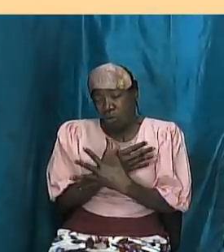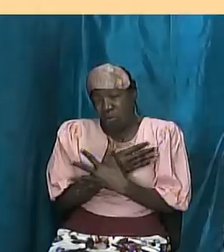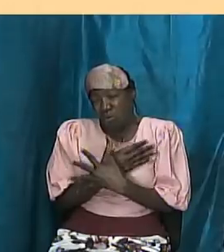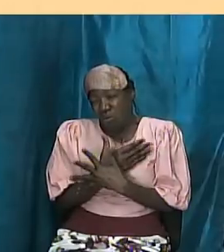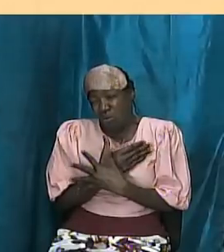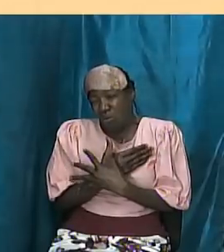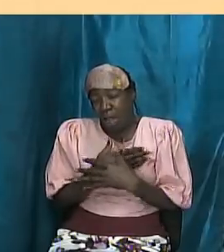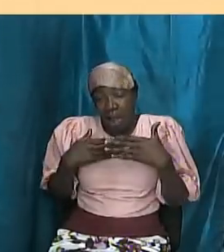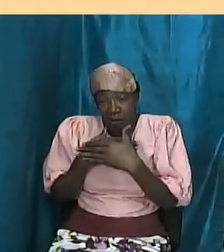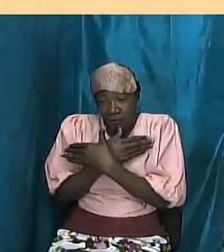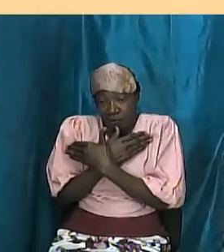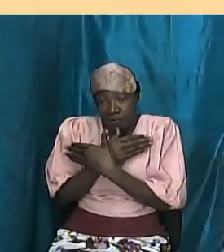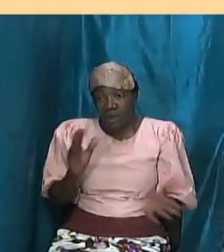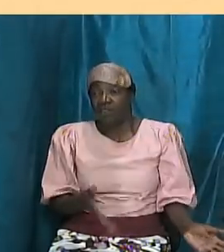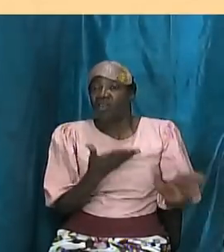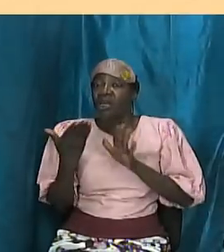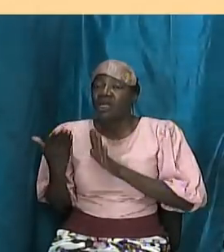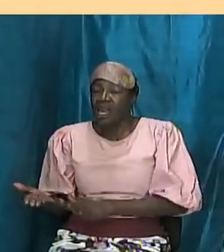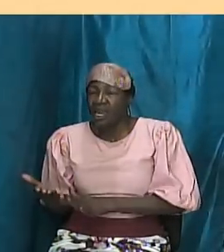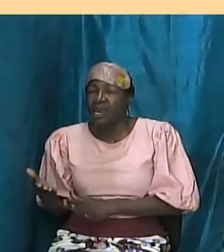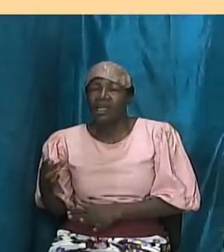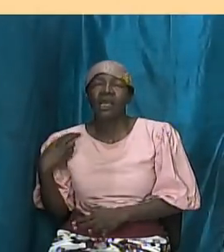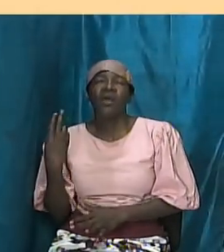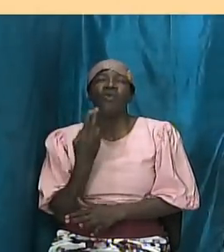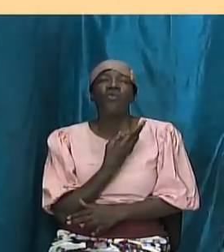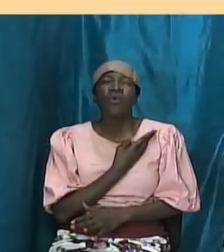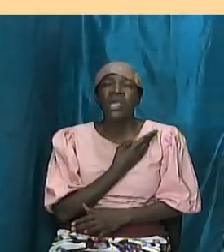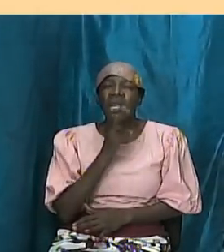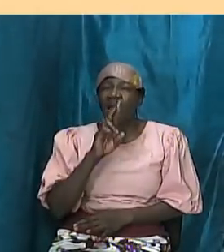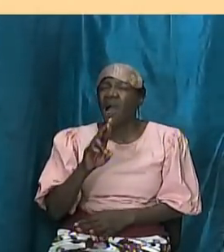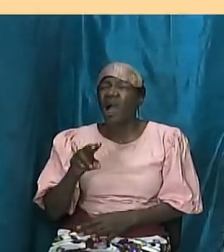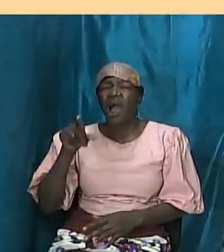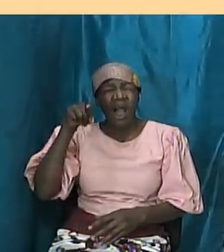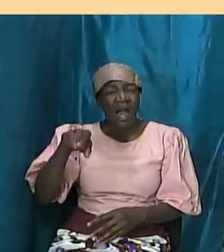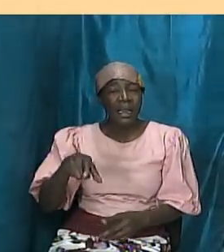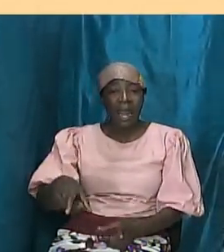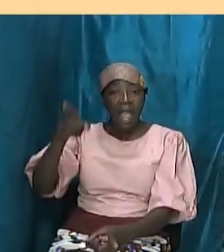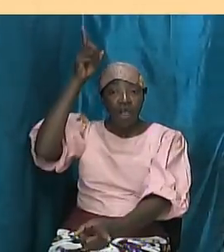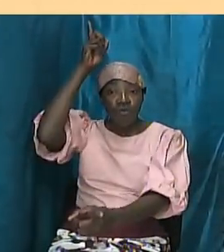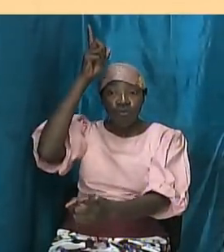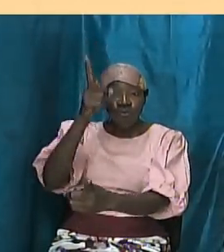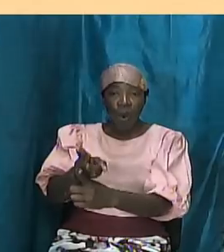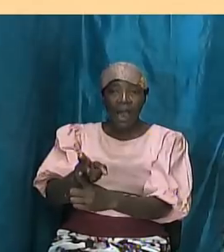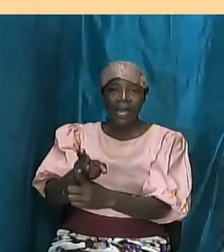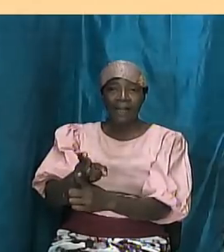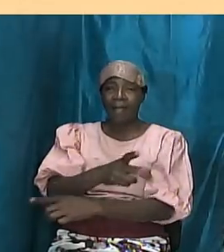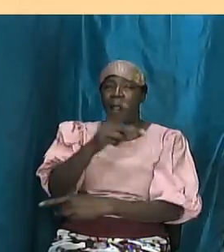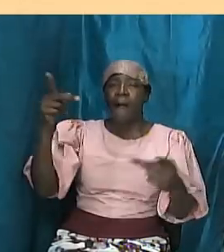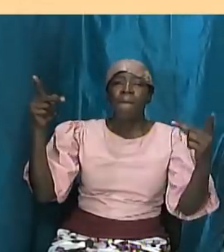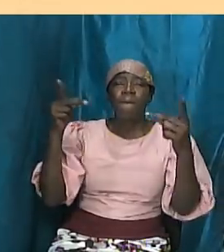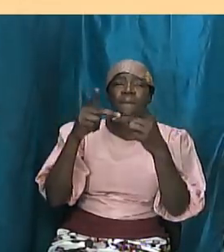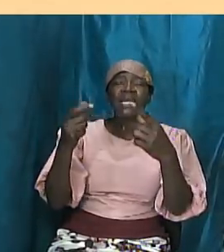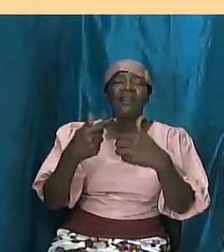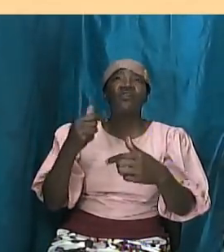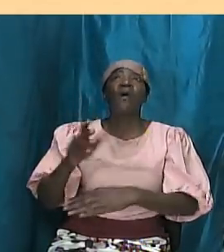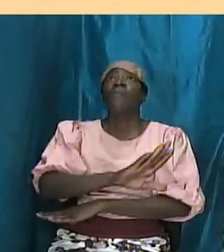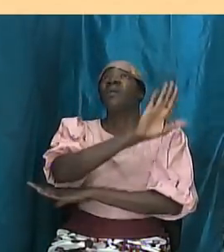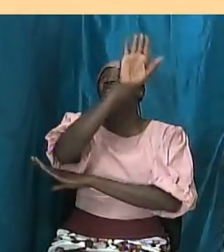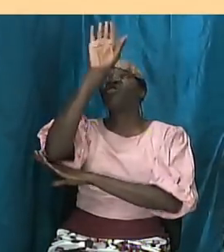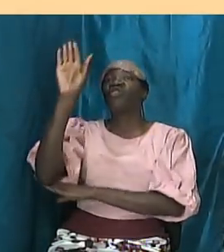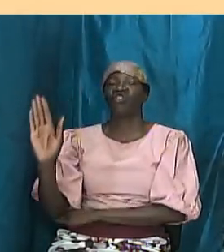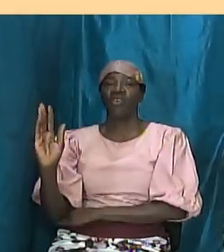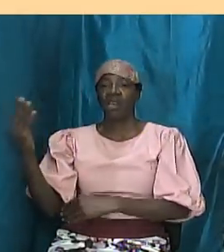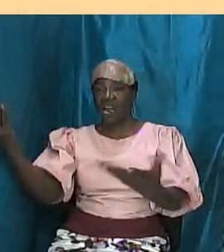to death. So that we are at the right position from the sun here on earth